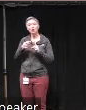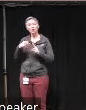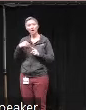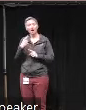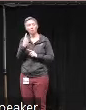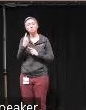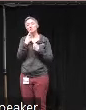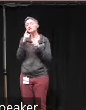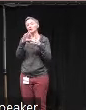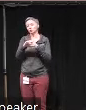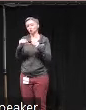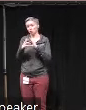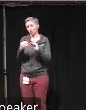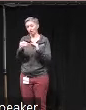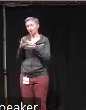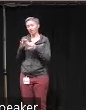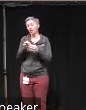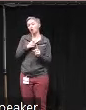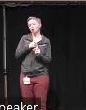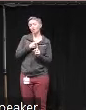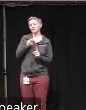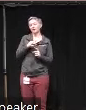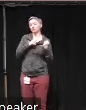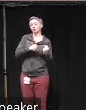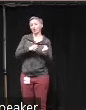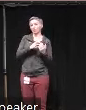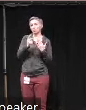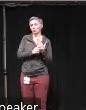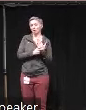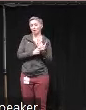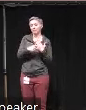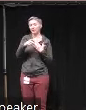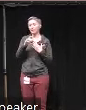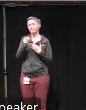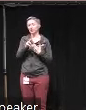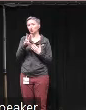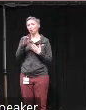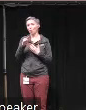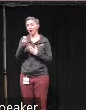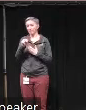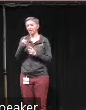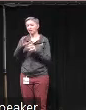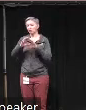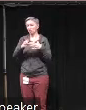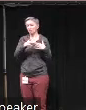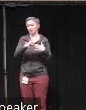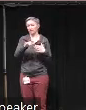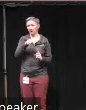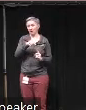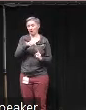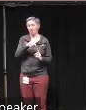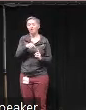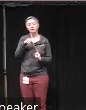story related to source of strength programs that's led by Peter Wyman and his group in relation to working